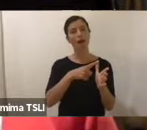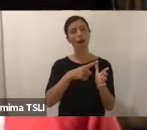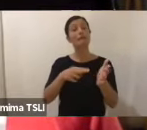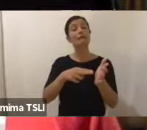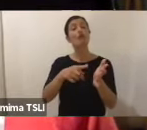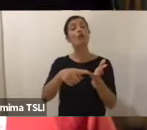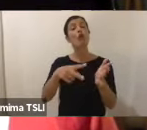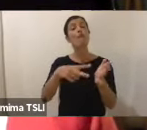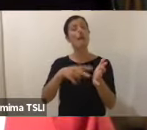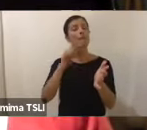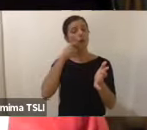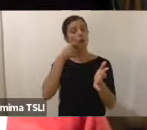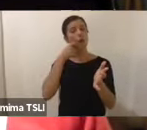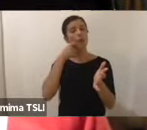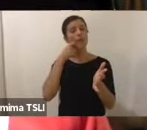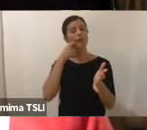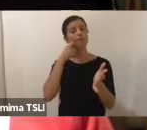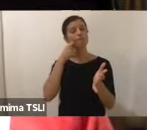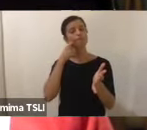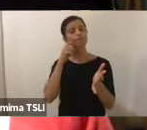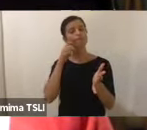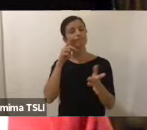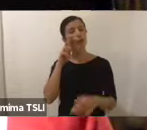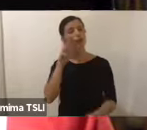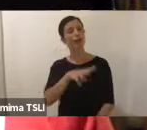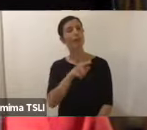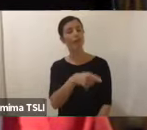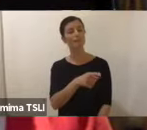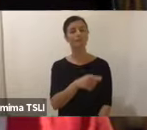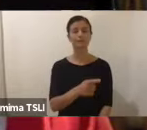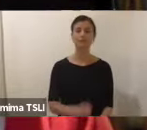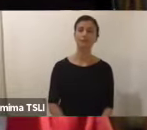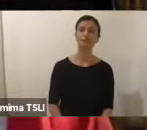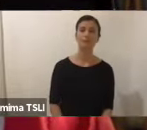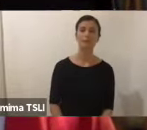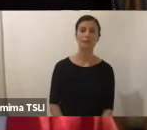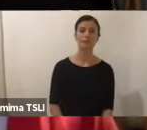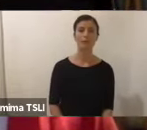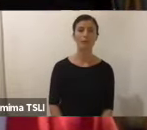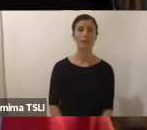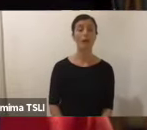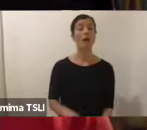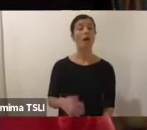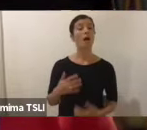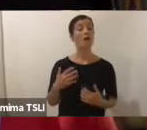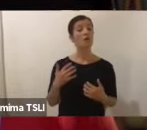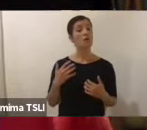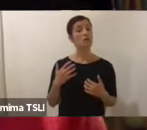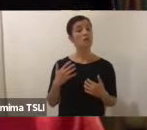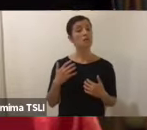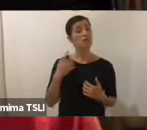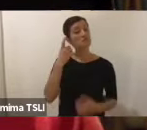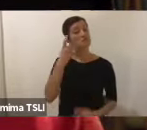i'd also be really interested to know if some people with different views within the order would be up for having a discussion a bit like